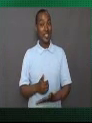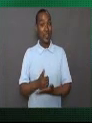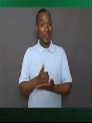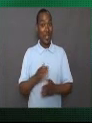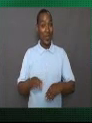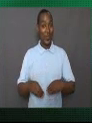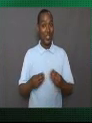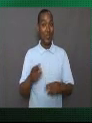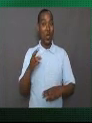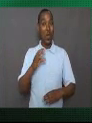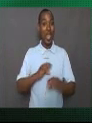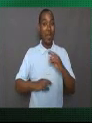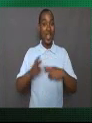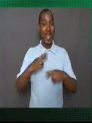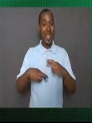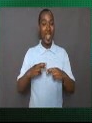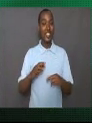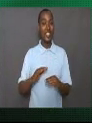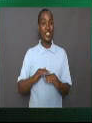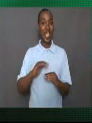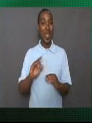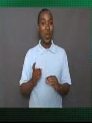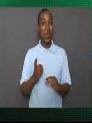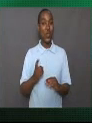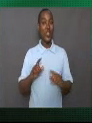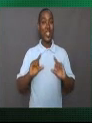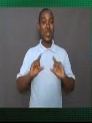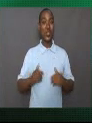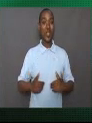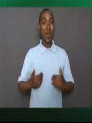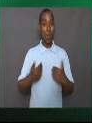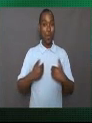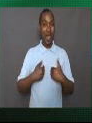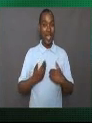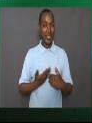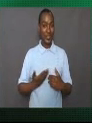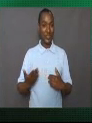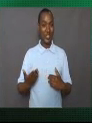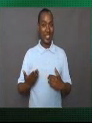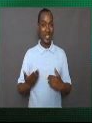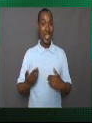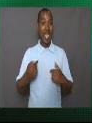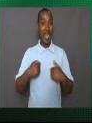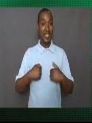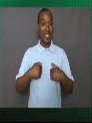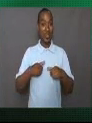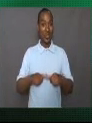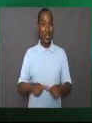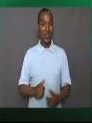chemical reactions that occur in living organisms to maintain life.